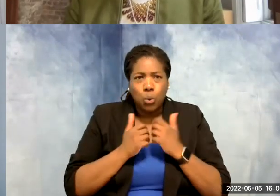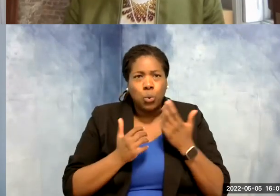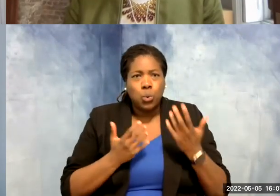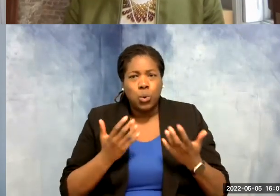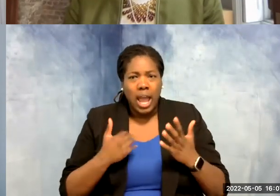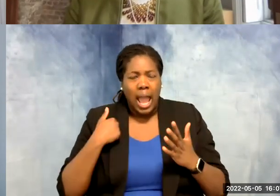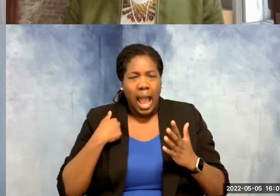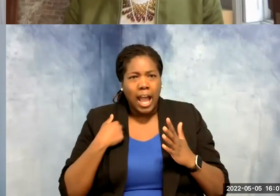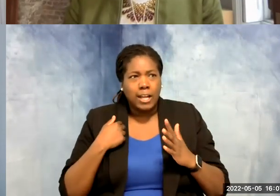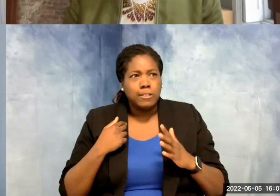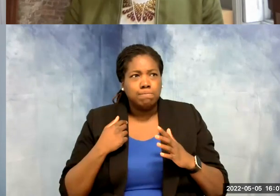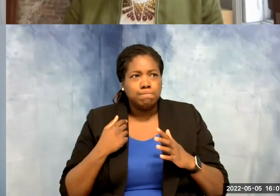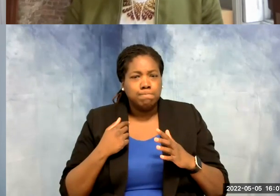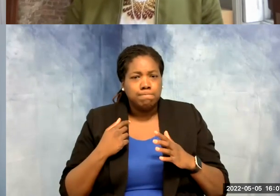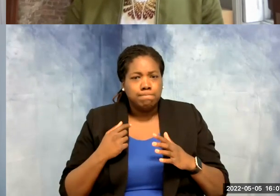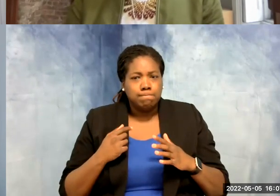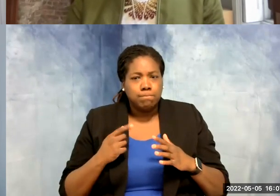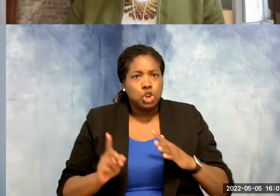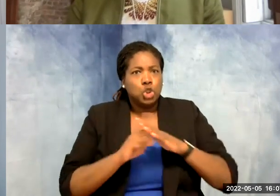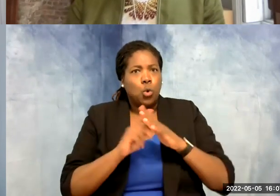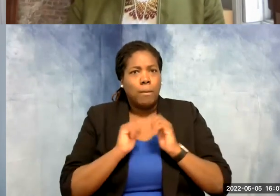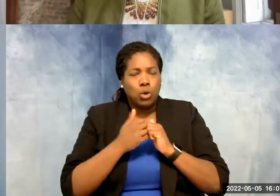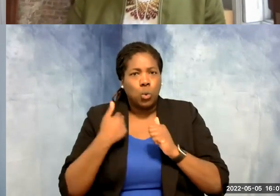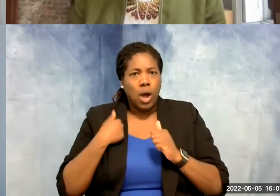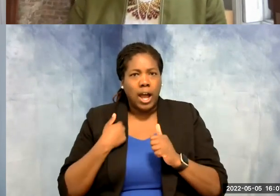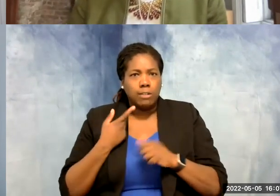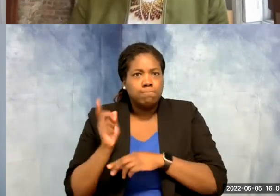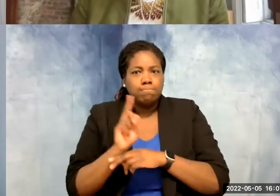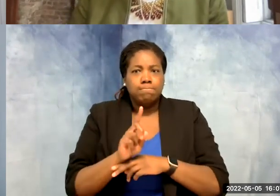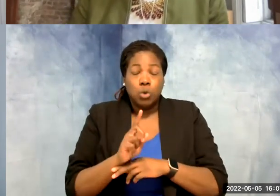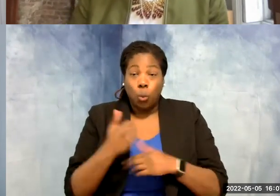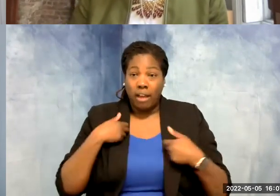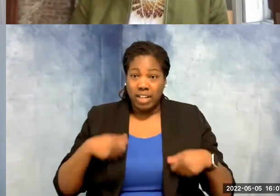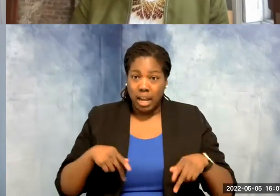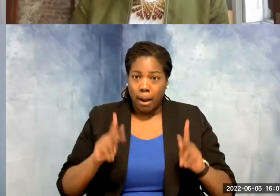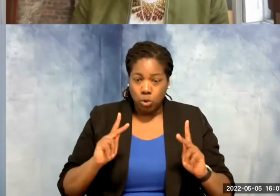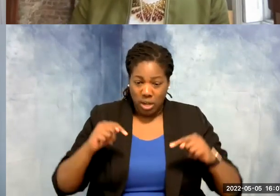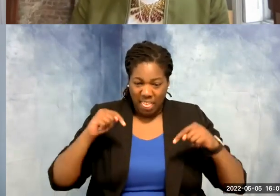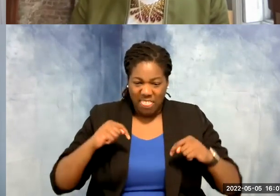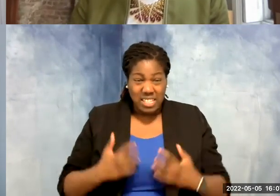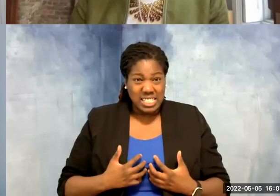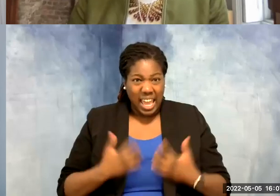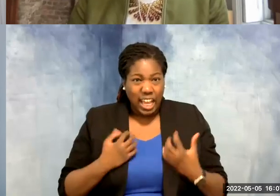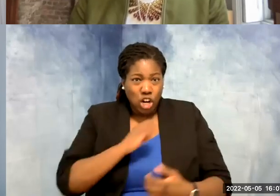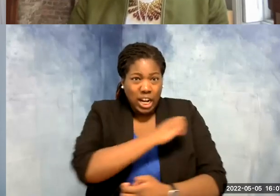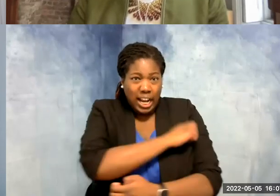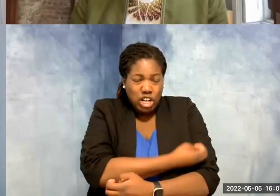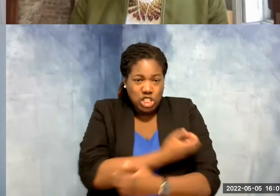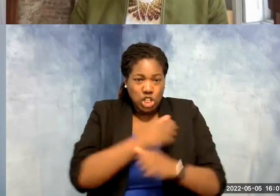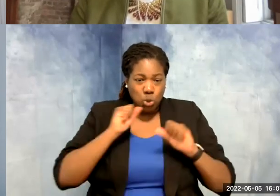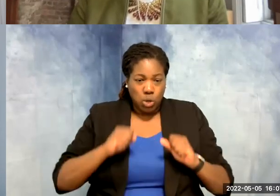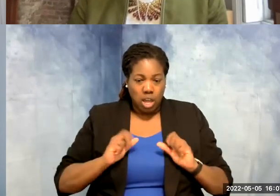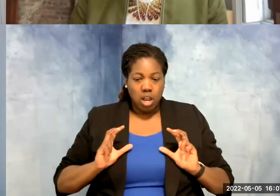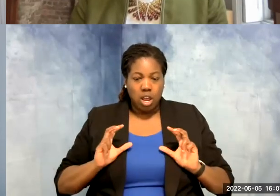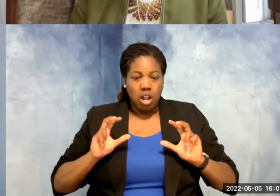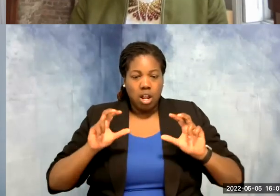how do I show up in this moment? That we really do have an opportunity to take this anger and energy and turn it